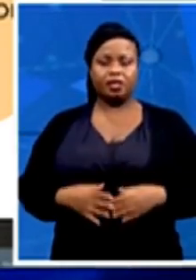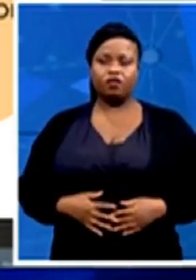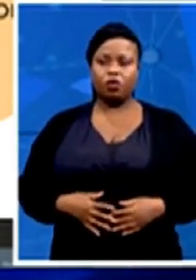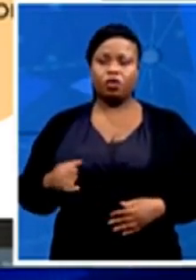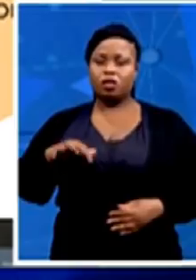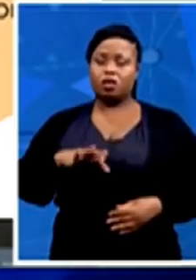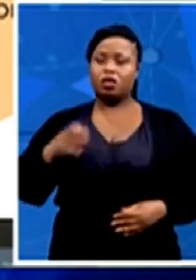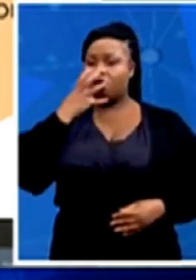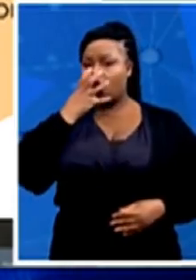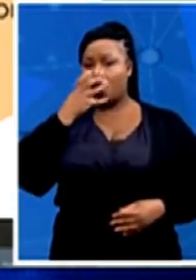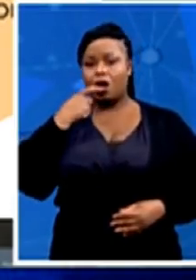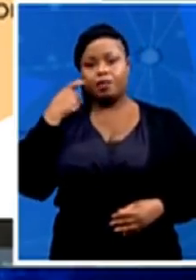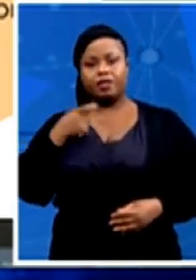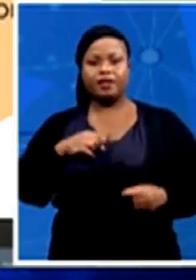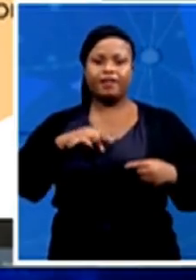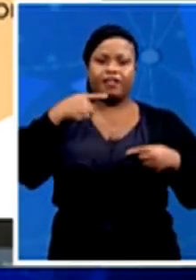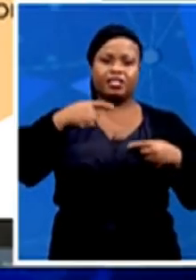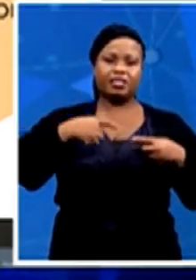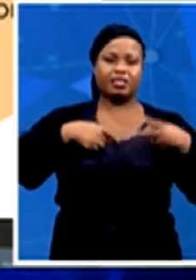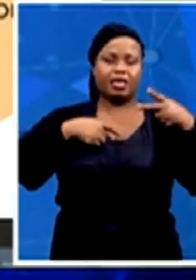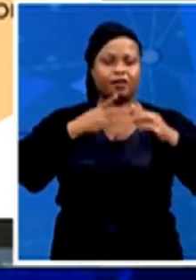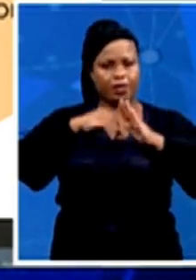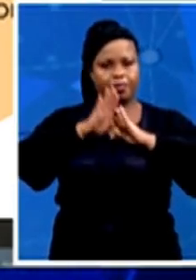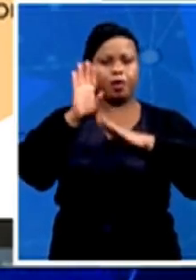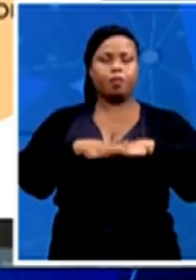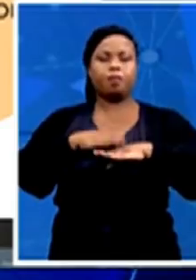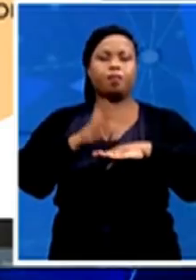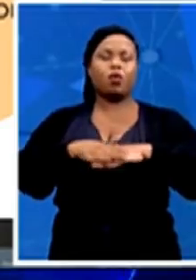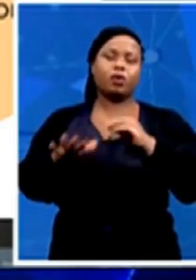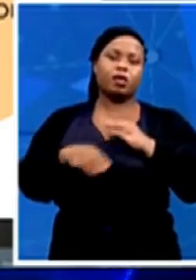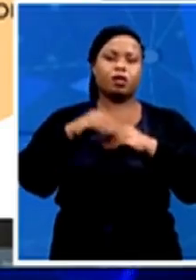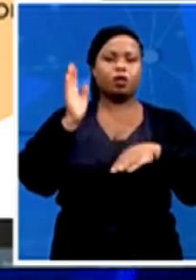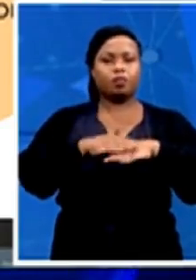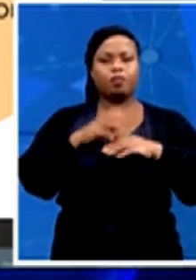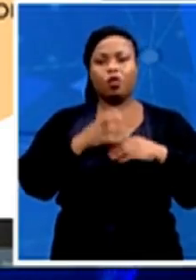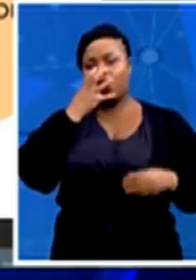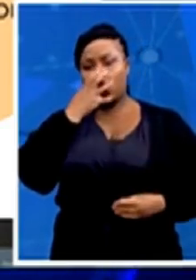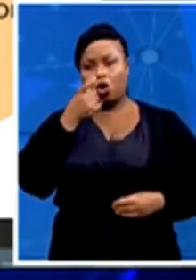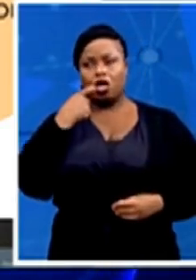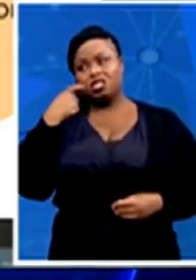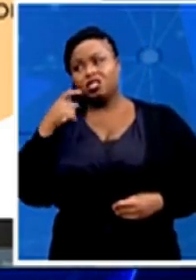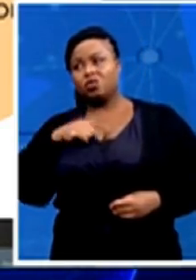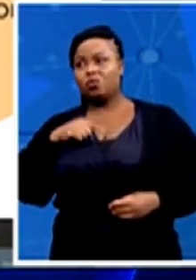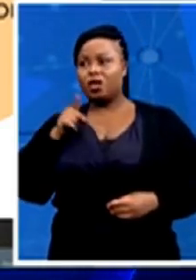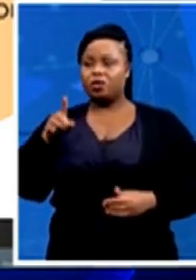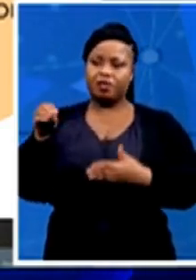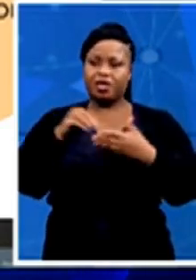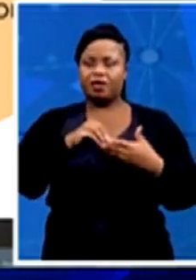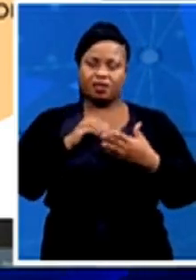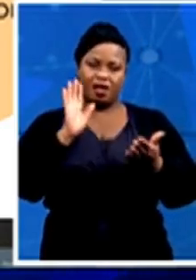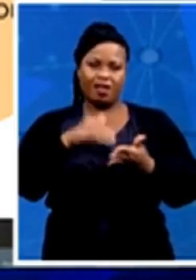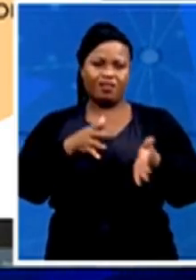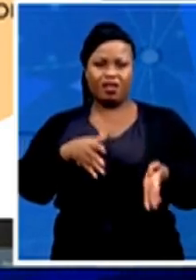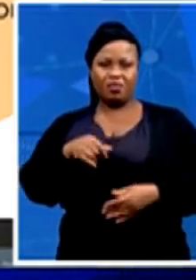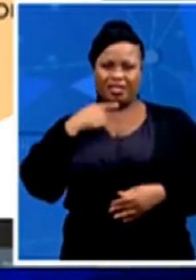we've brought on board additional high-flow nasal oxygen. As the units arrive, they get implemented. As the units arrive, they get installed. So